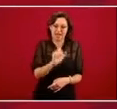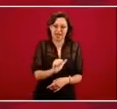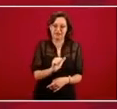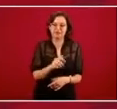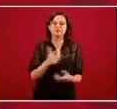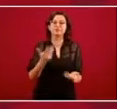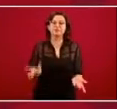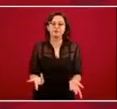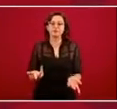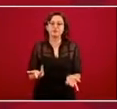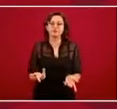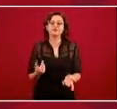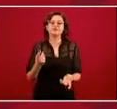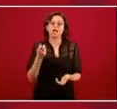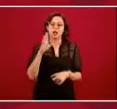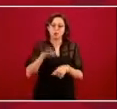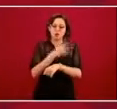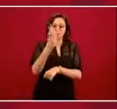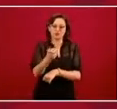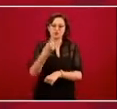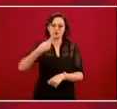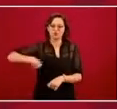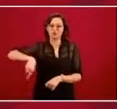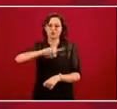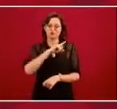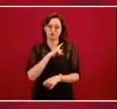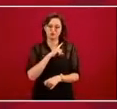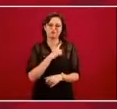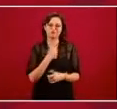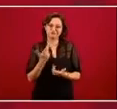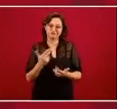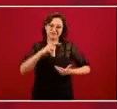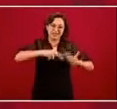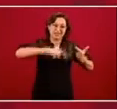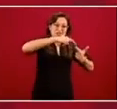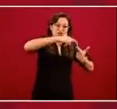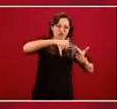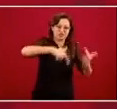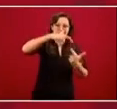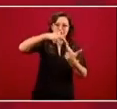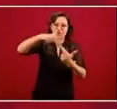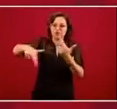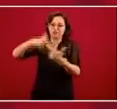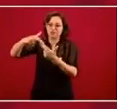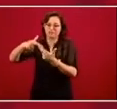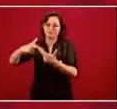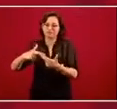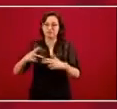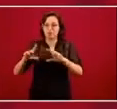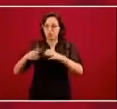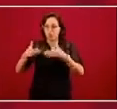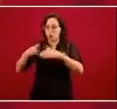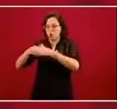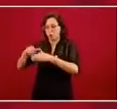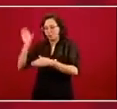asked. That is why we determined as a new measure the segmentation of